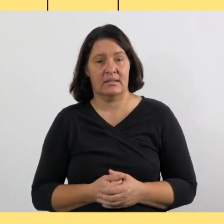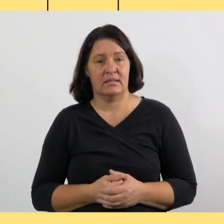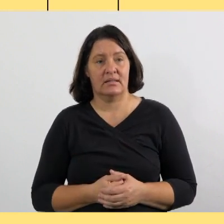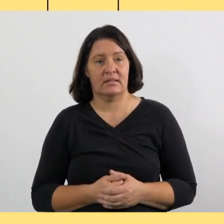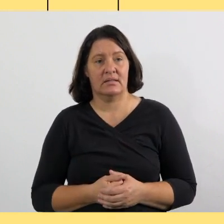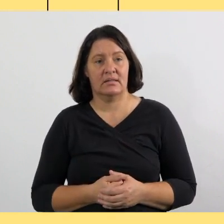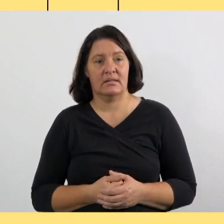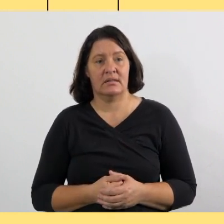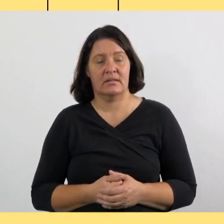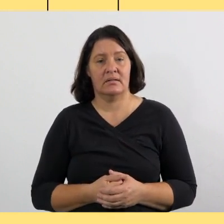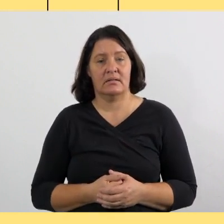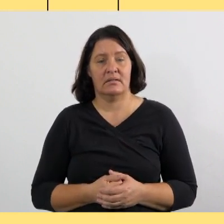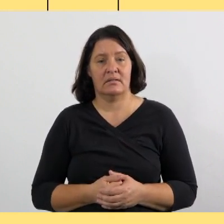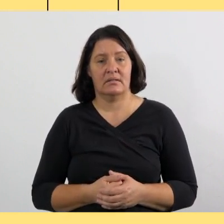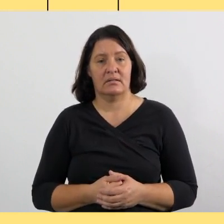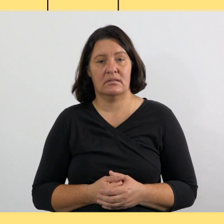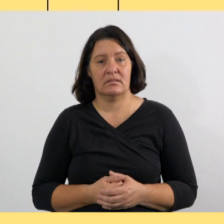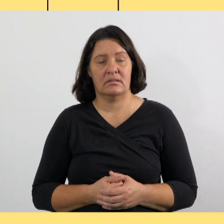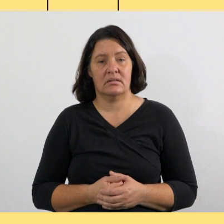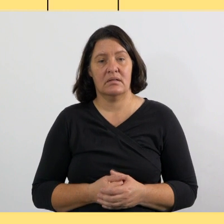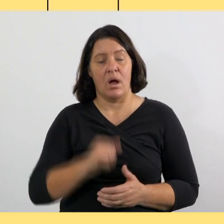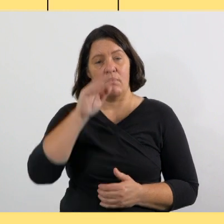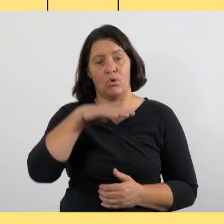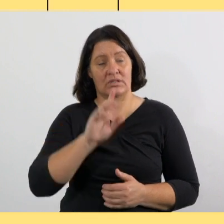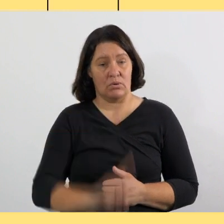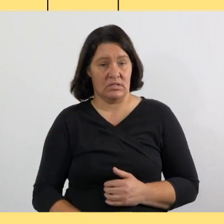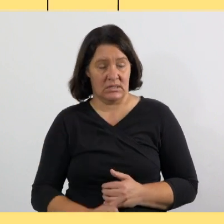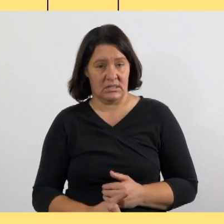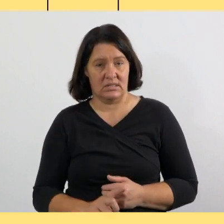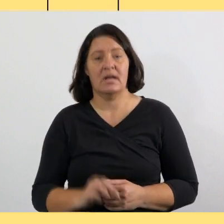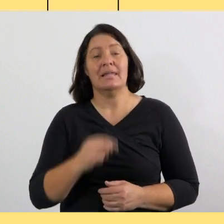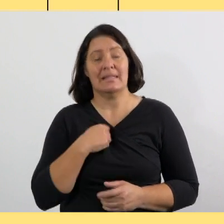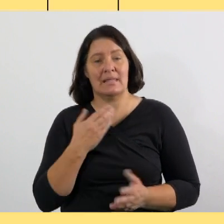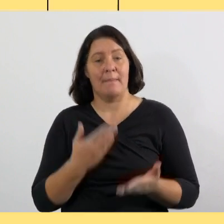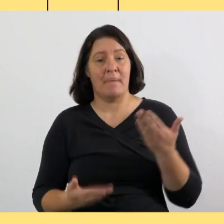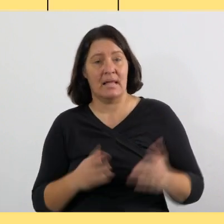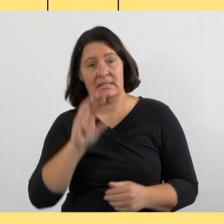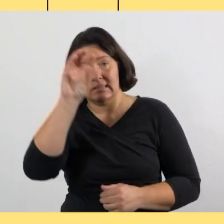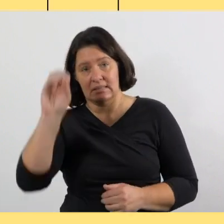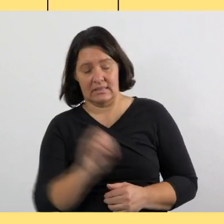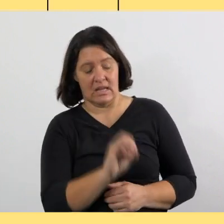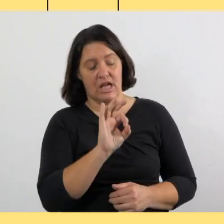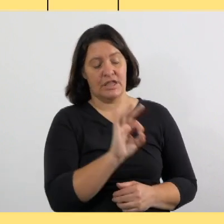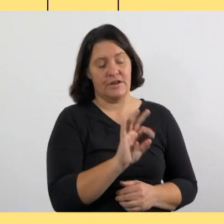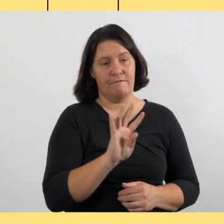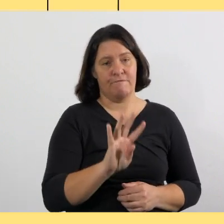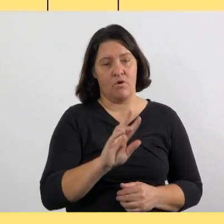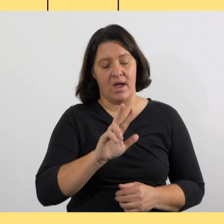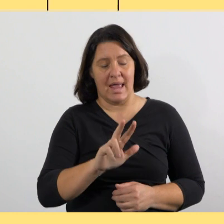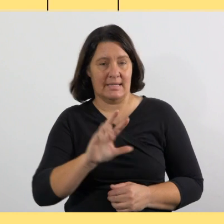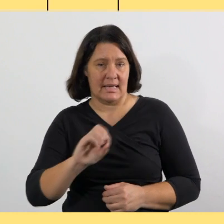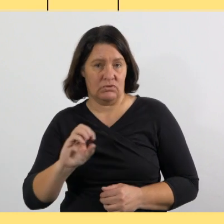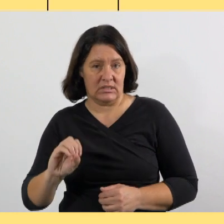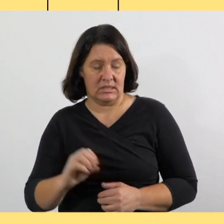Here is my balance brought down. This is the balance that I'm going to bring.